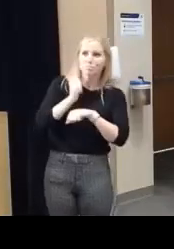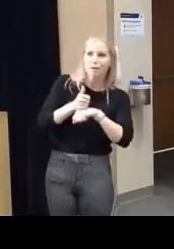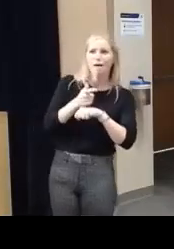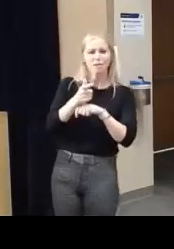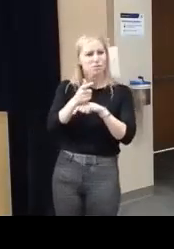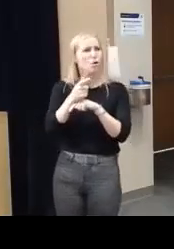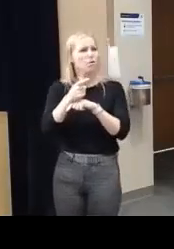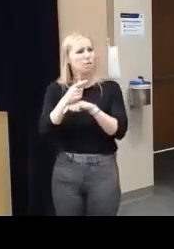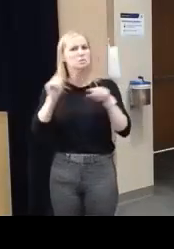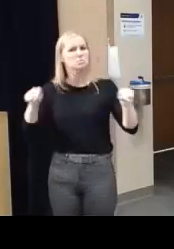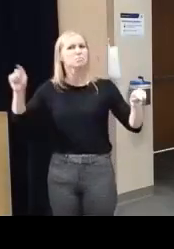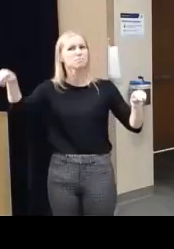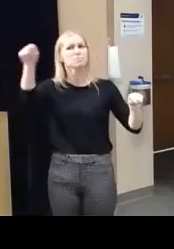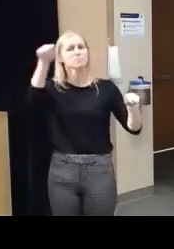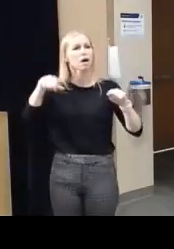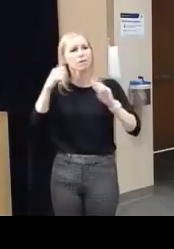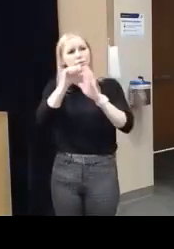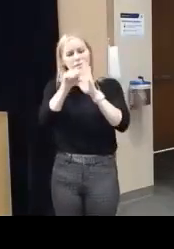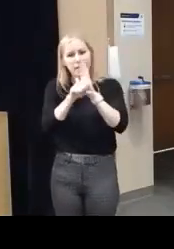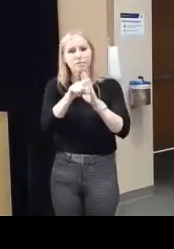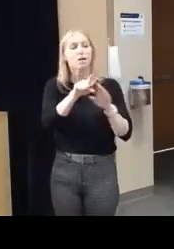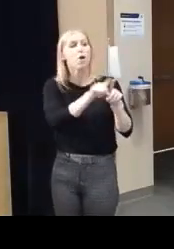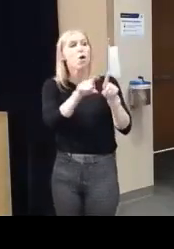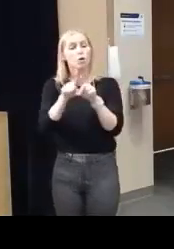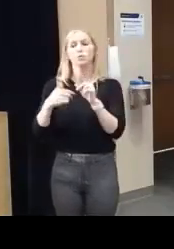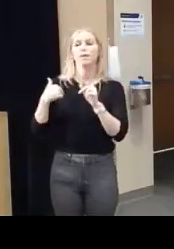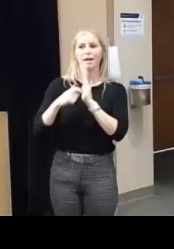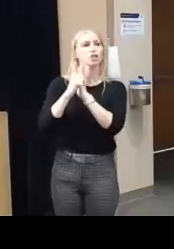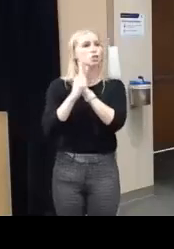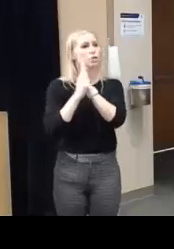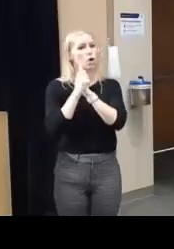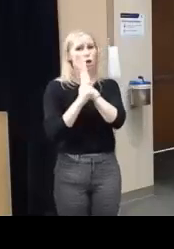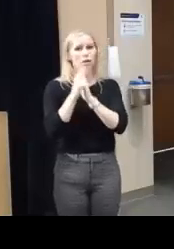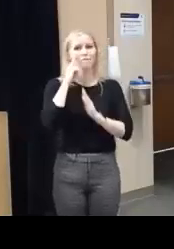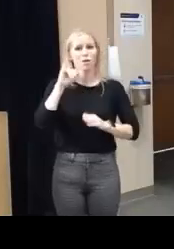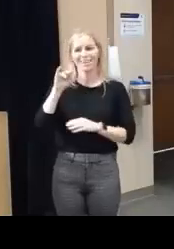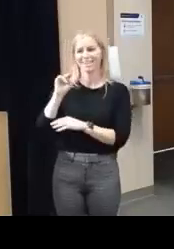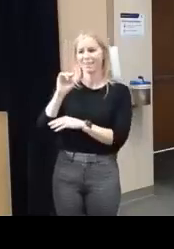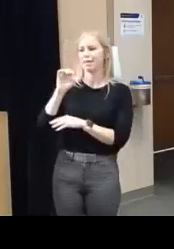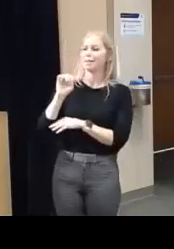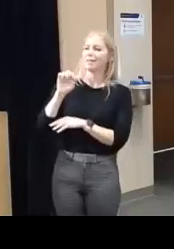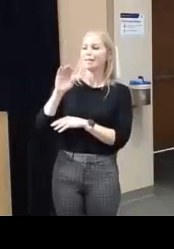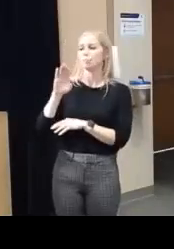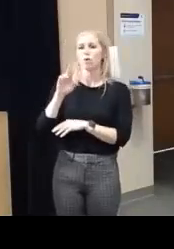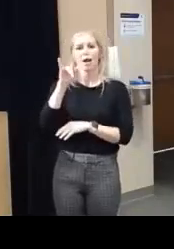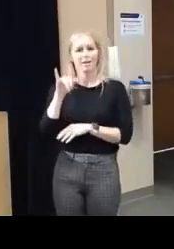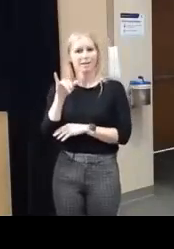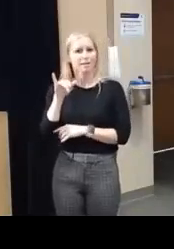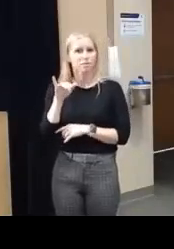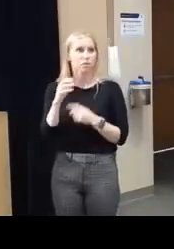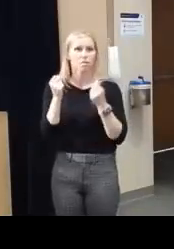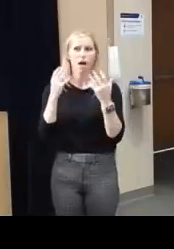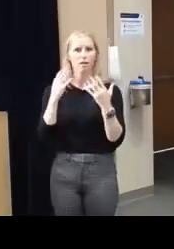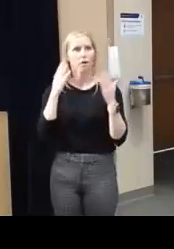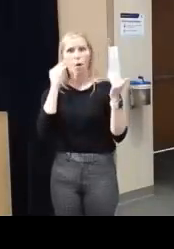as well, and also they had a journal of inebriety. So there was a lot of